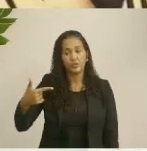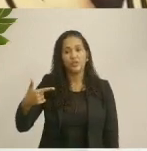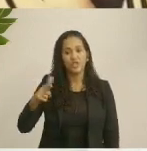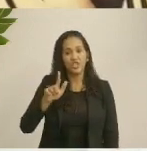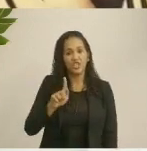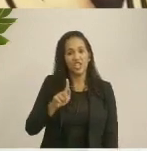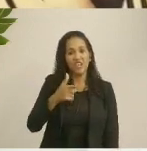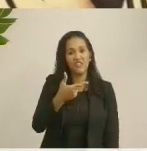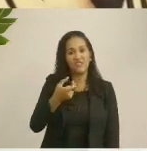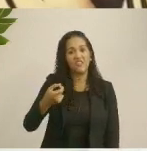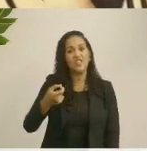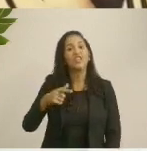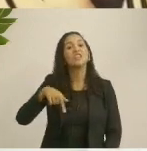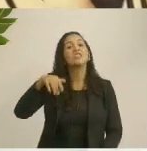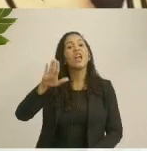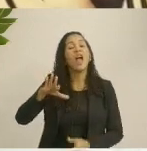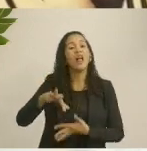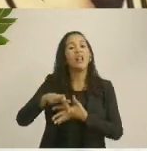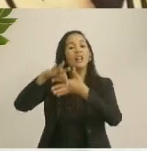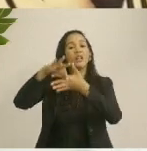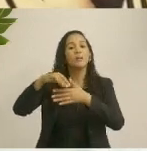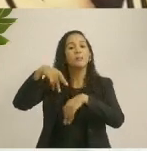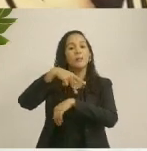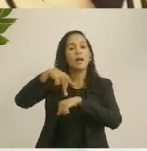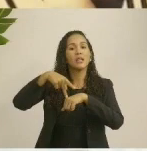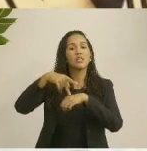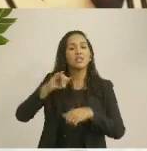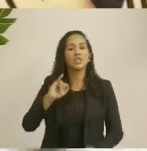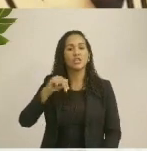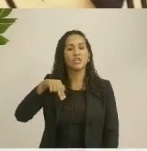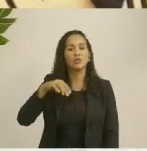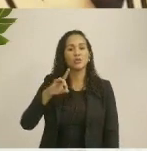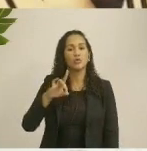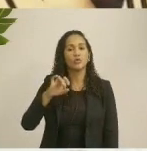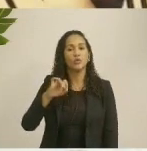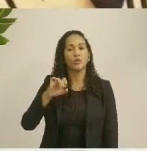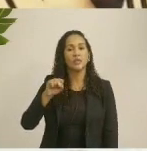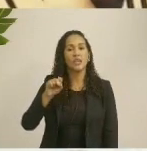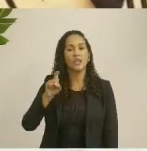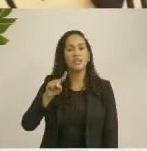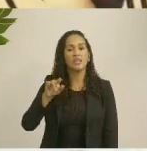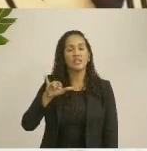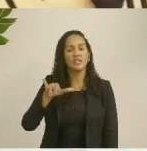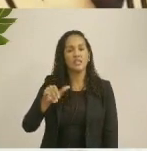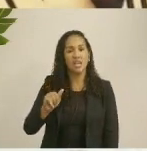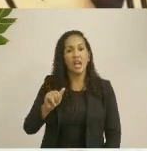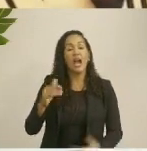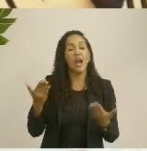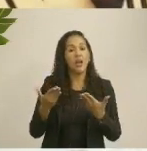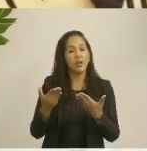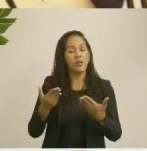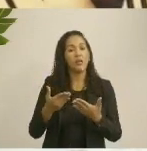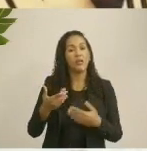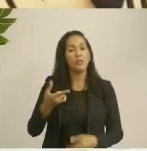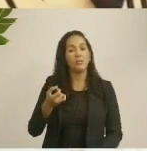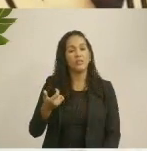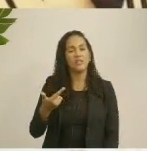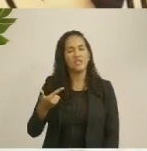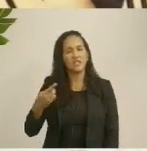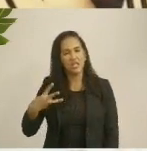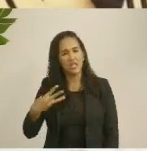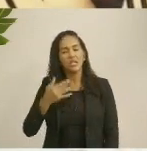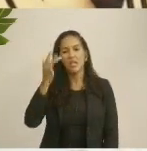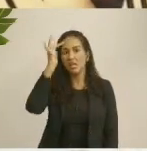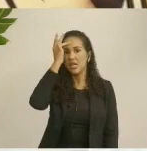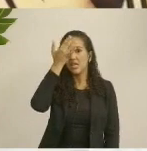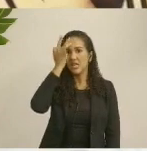Indonesia. In 2023, the presidency is with India, and in 2024, the presidency will be with